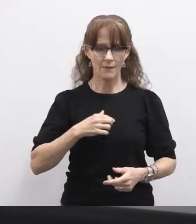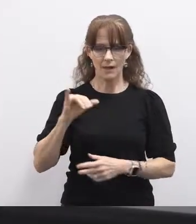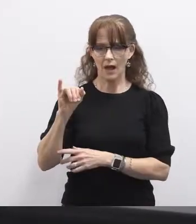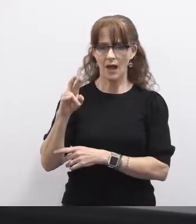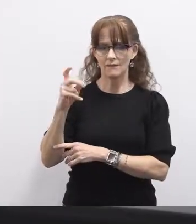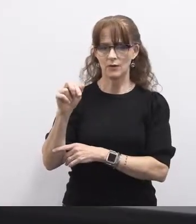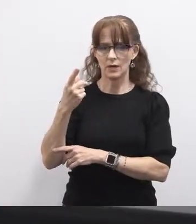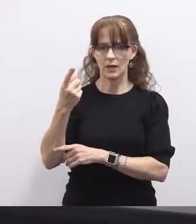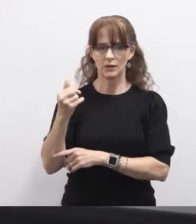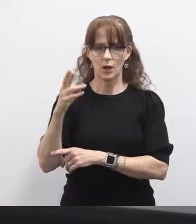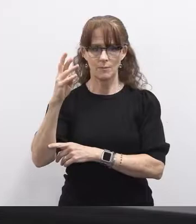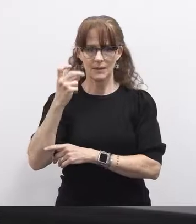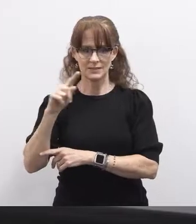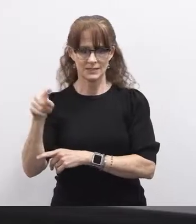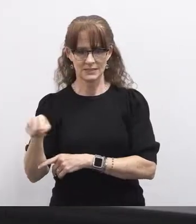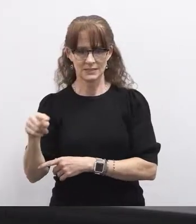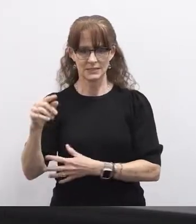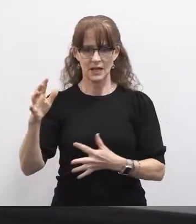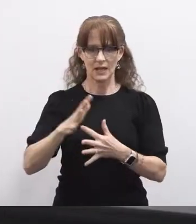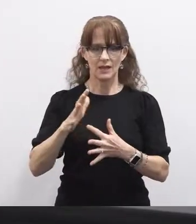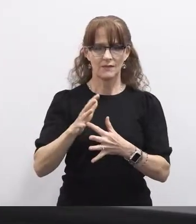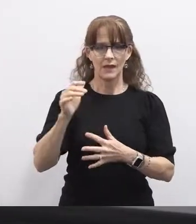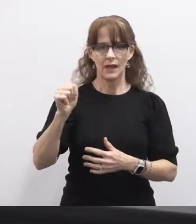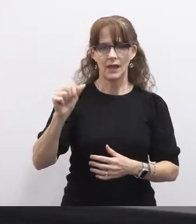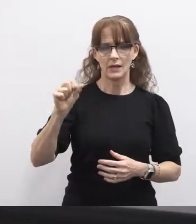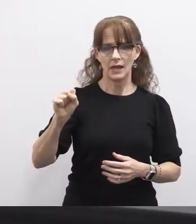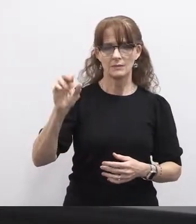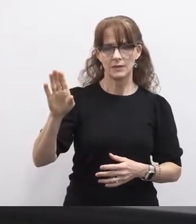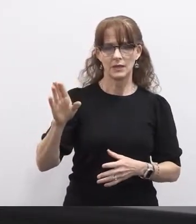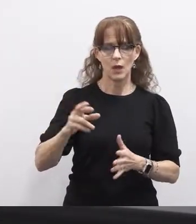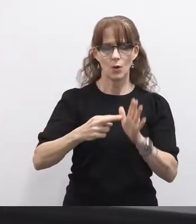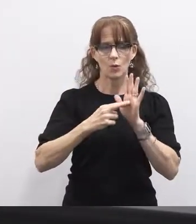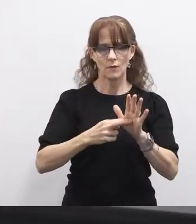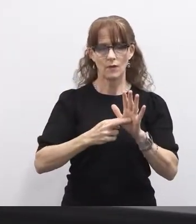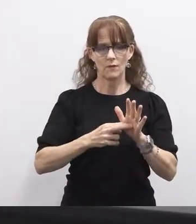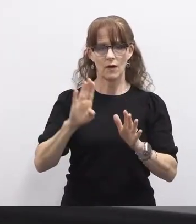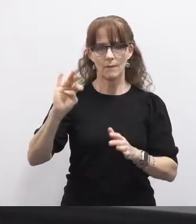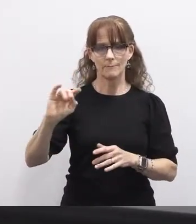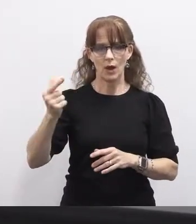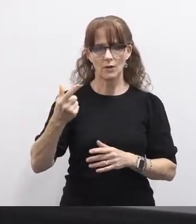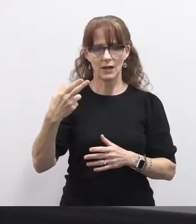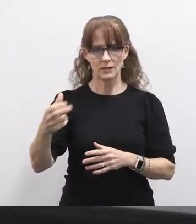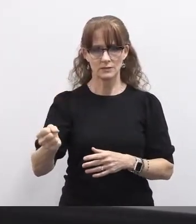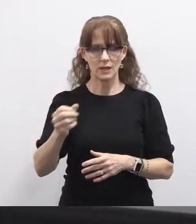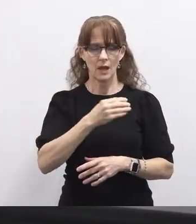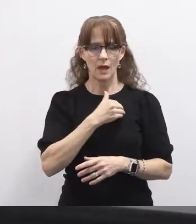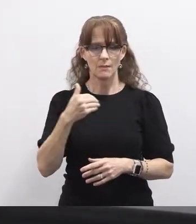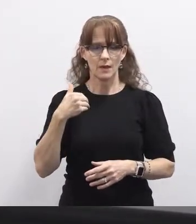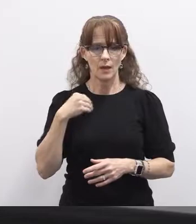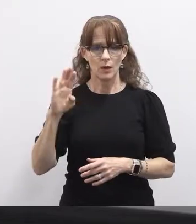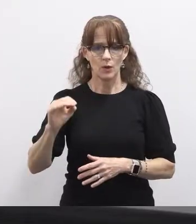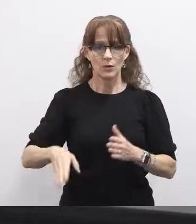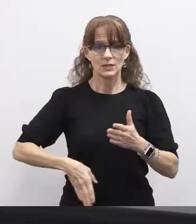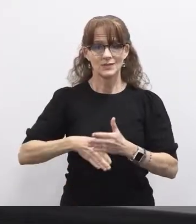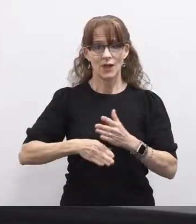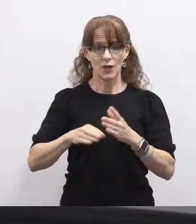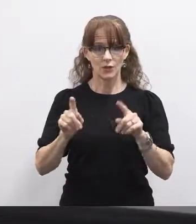Elise Gomez, and I am an 11th grade ASB representative from Browning High School and also a member of the Browning soccer